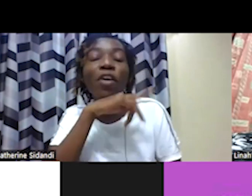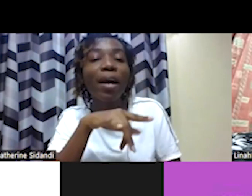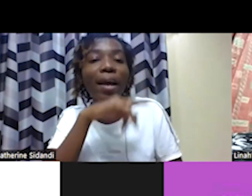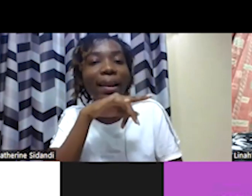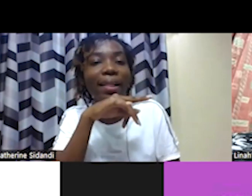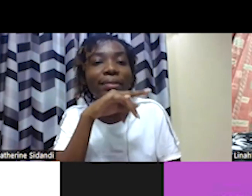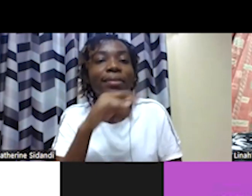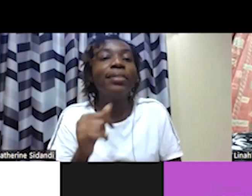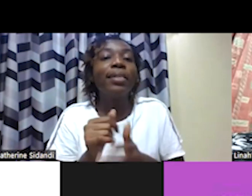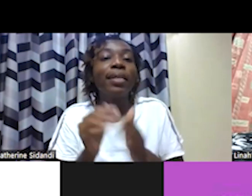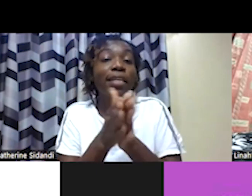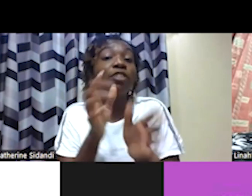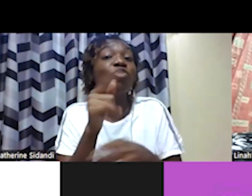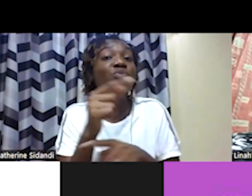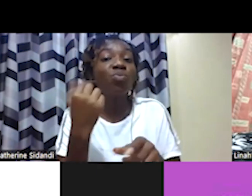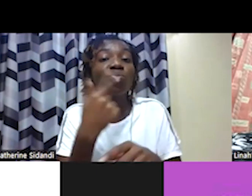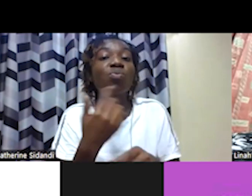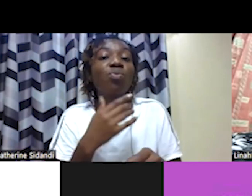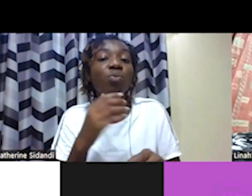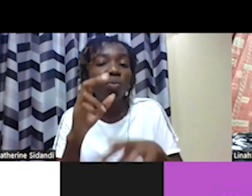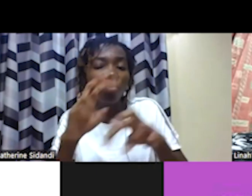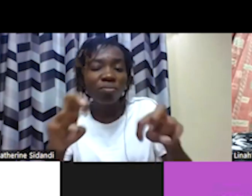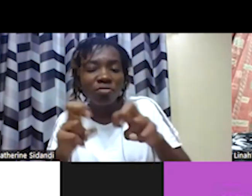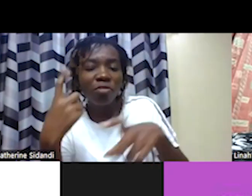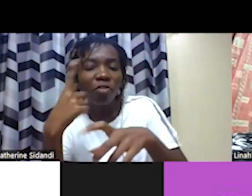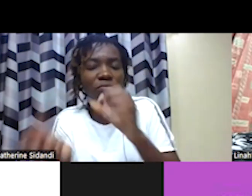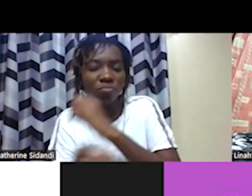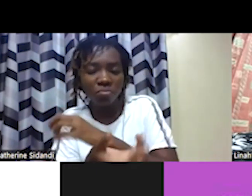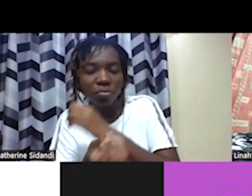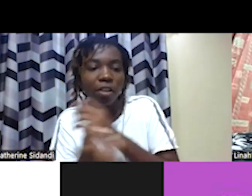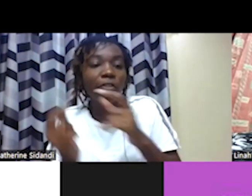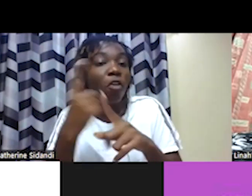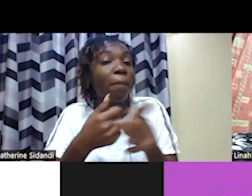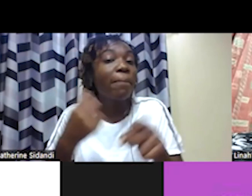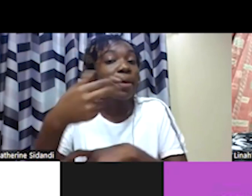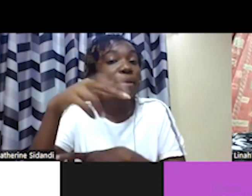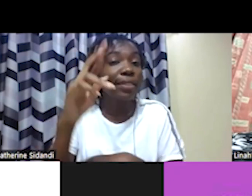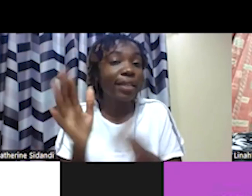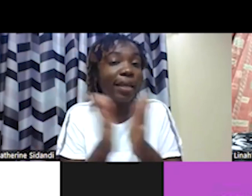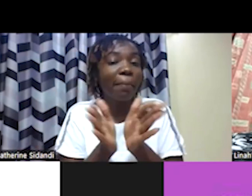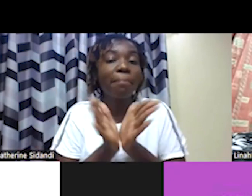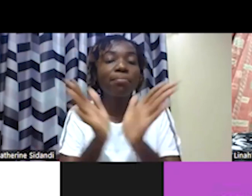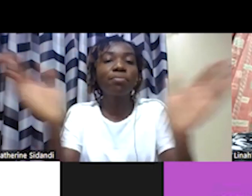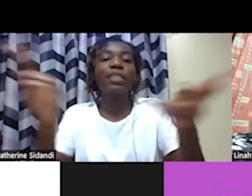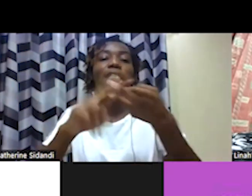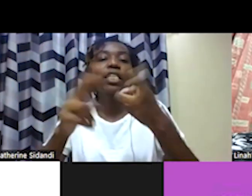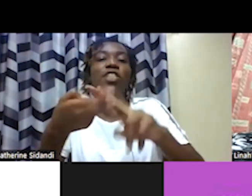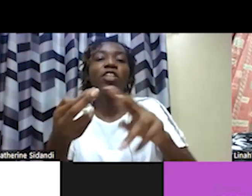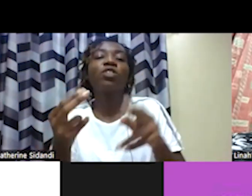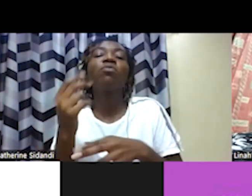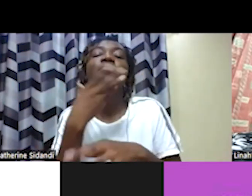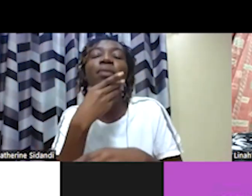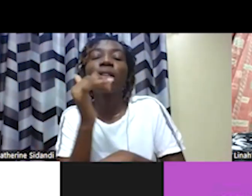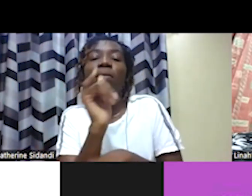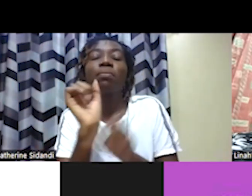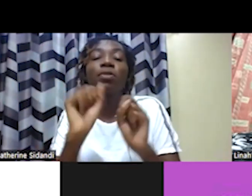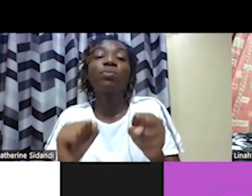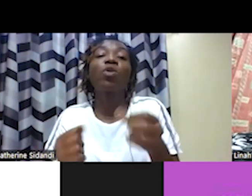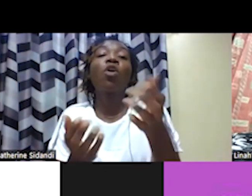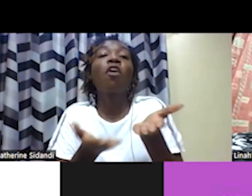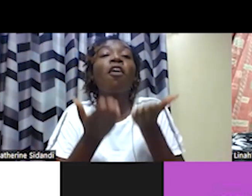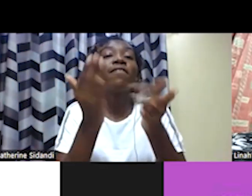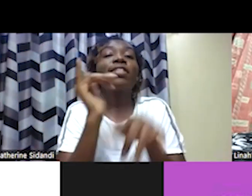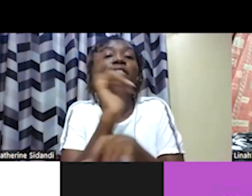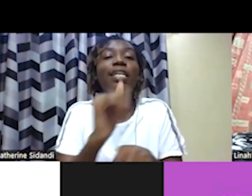For you who are looking for consultants in both HR and public relations, Herbert Zake offers that in Kampala,